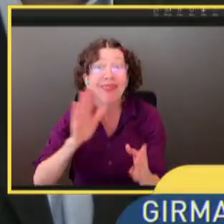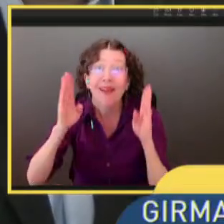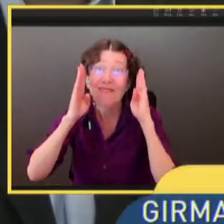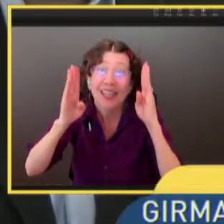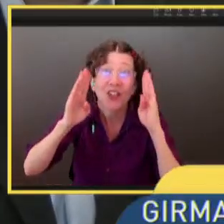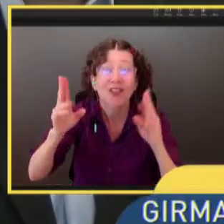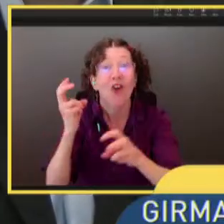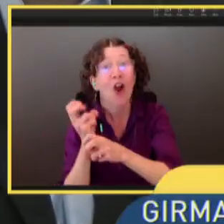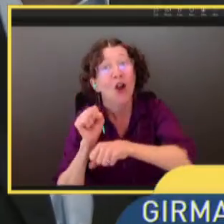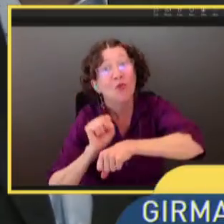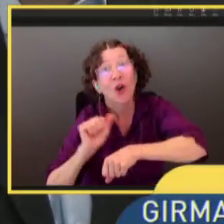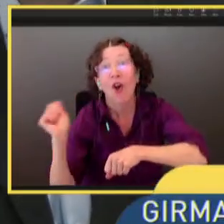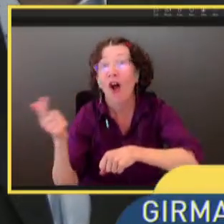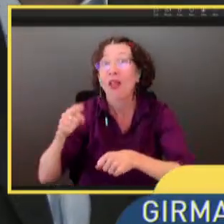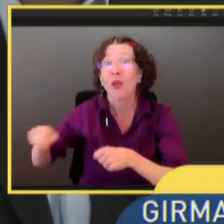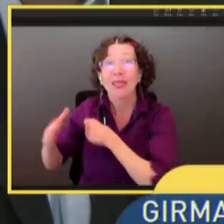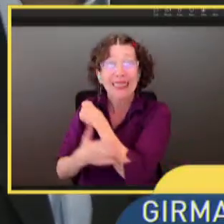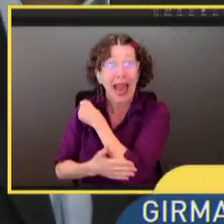206-296-8200. That's